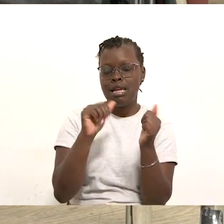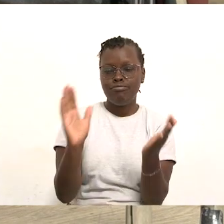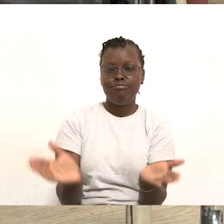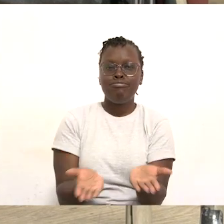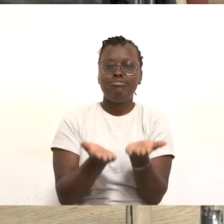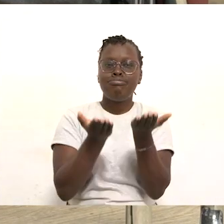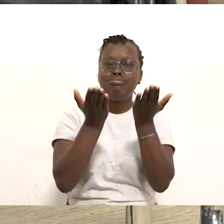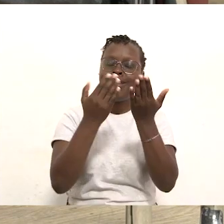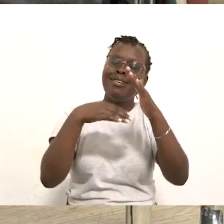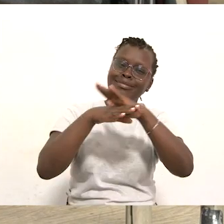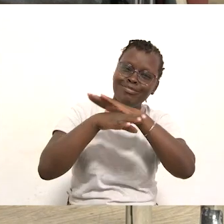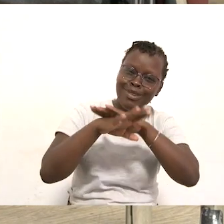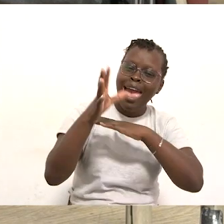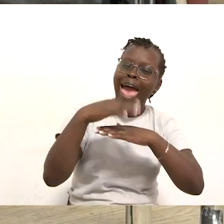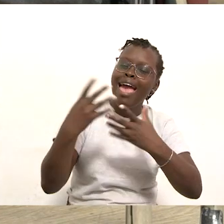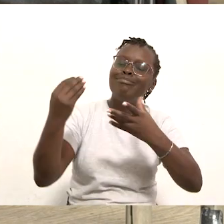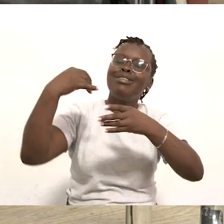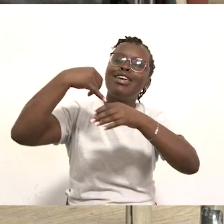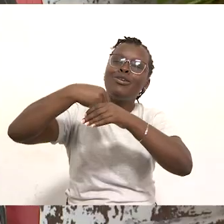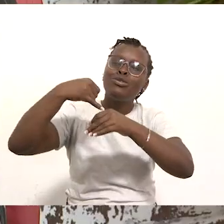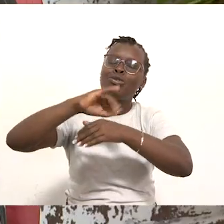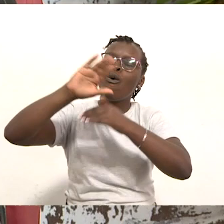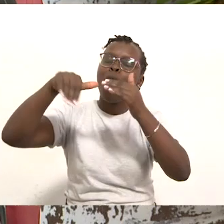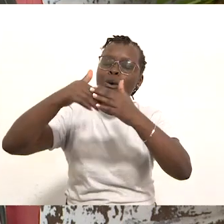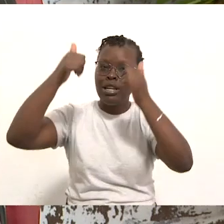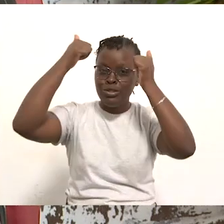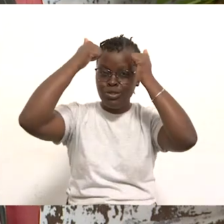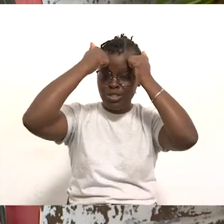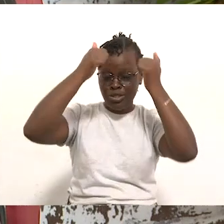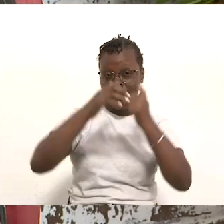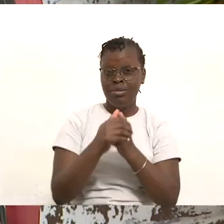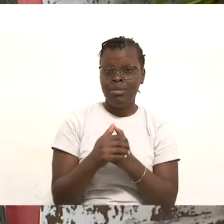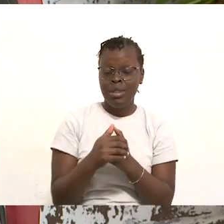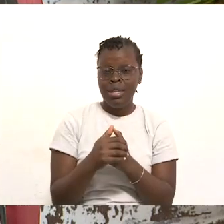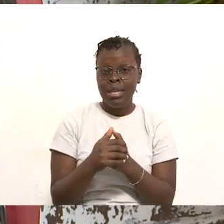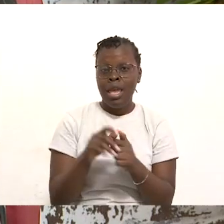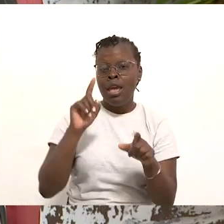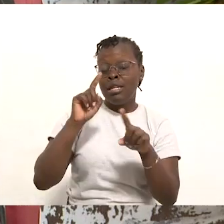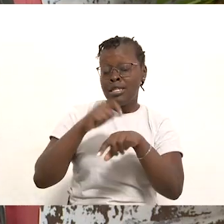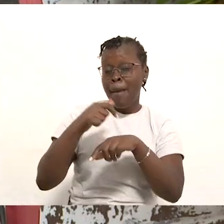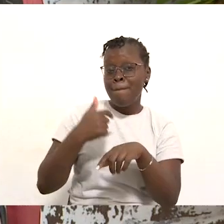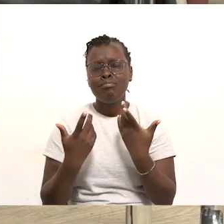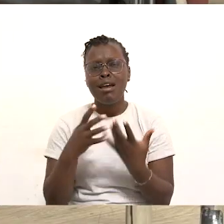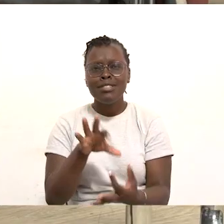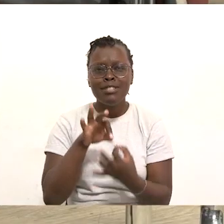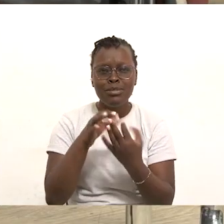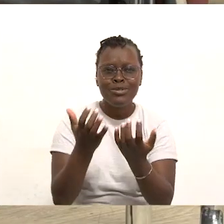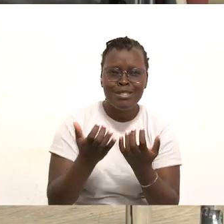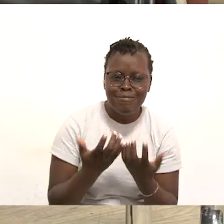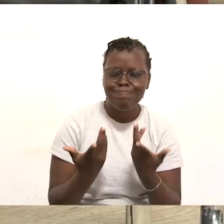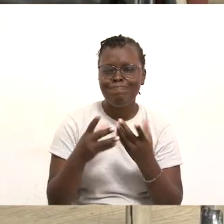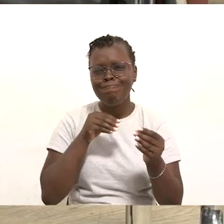quality, accessibility, and inclusivity of education across the board. When I talk of inclusivity, we are talking of the